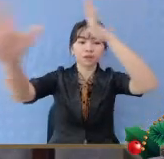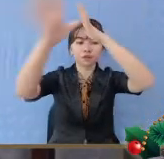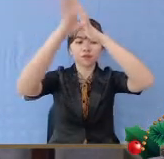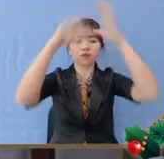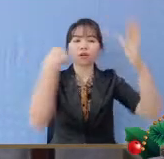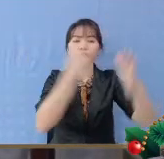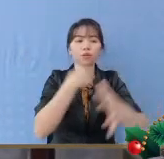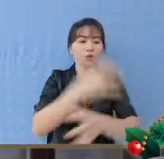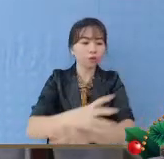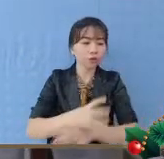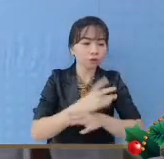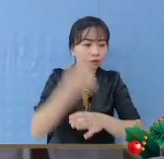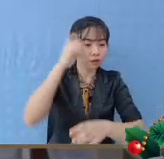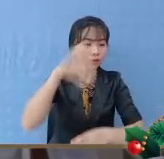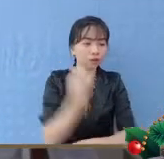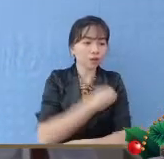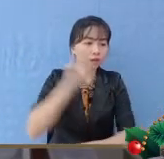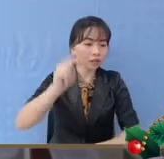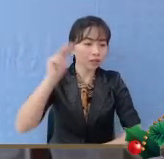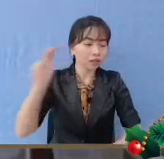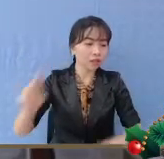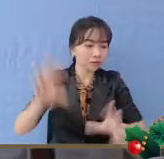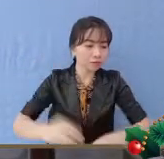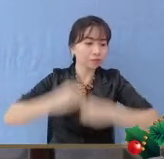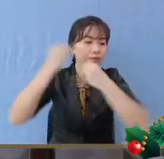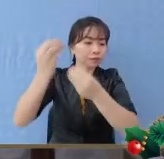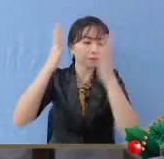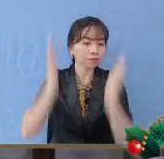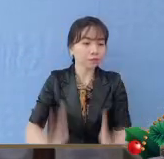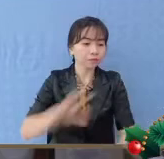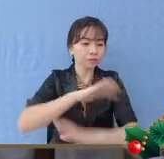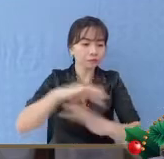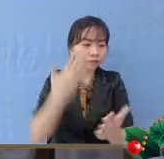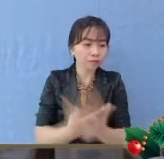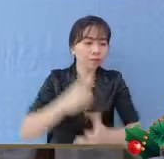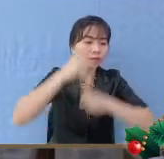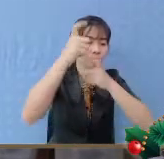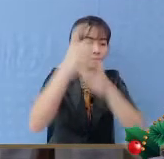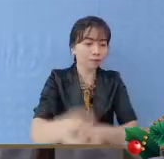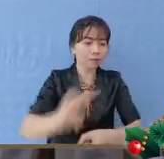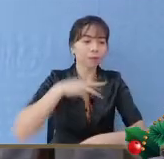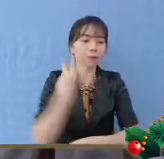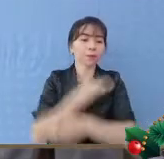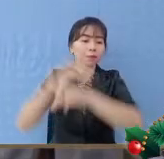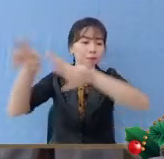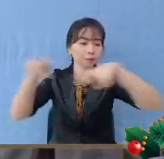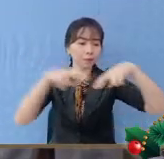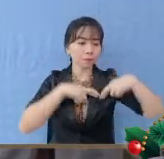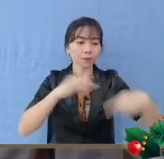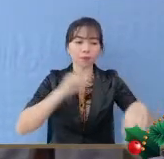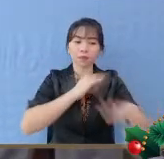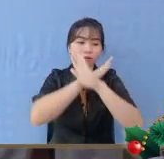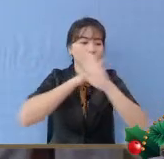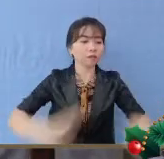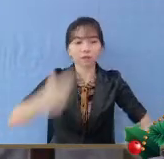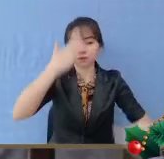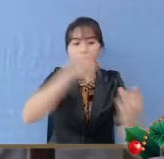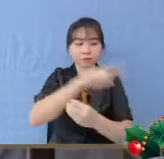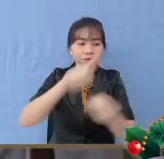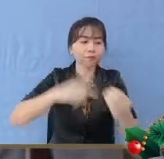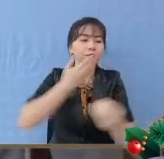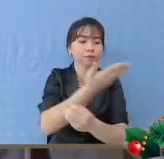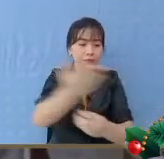Heavenly Father who cares for our needs, provider of all the gifts we receive. I don't